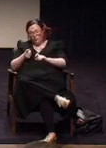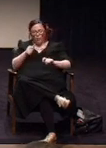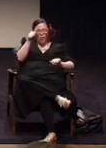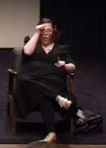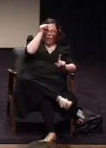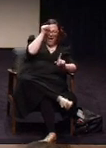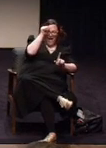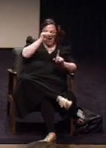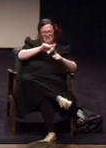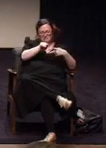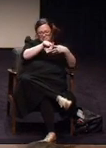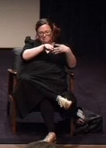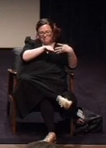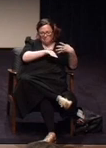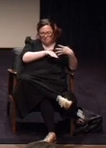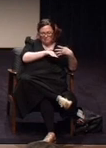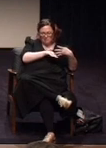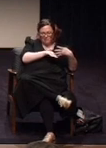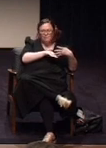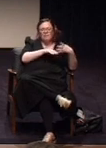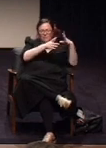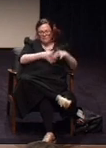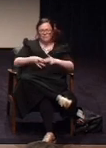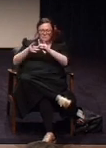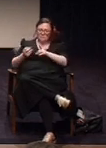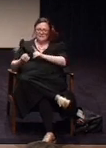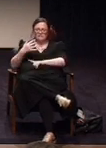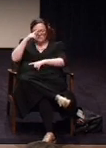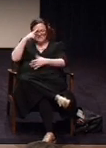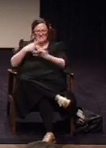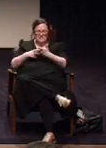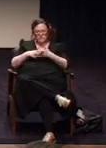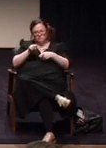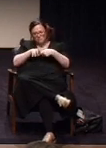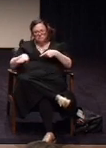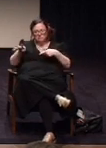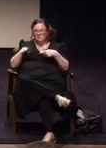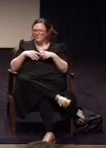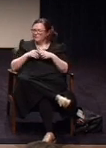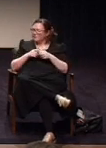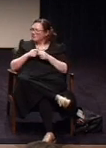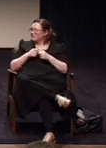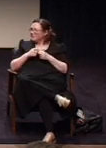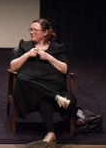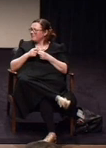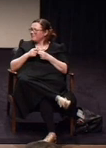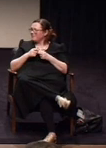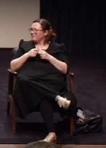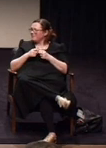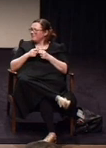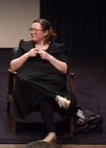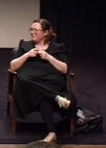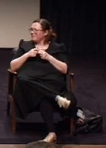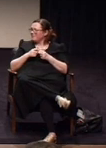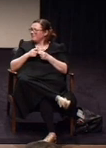lead further into the emergency medical decision tree or question tree. And here you can start